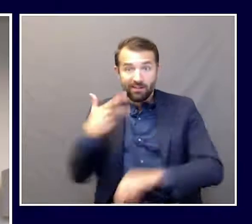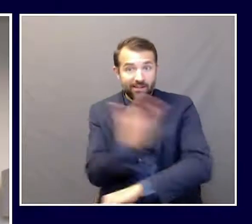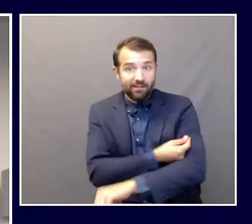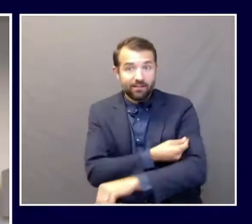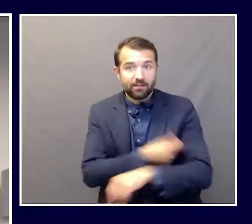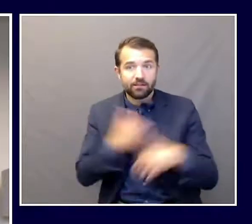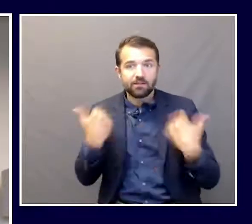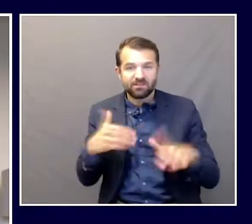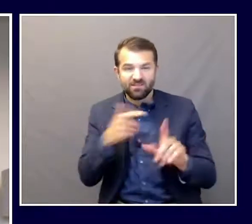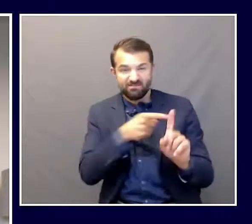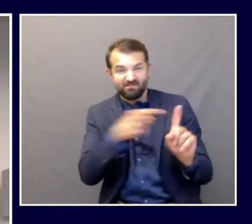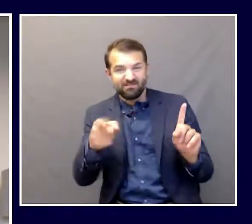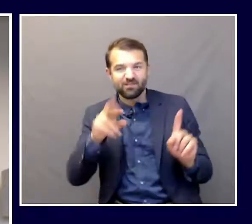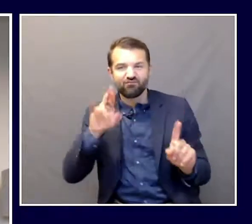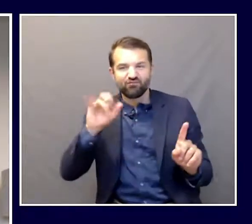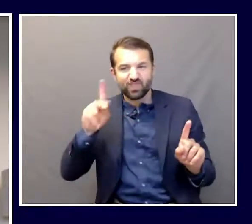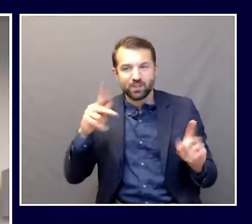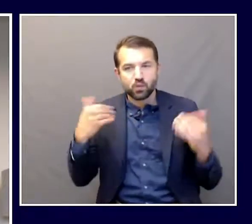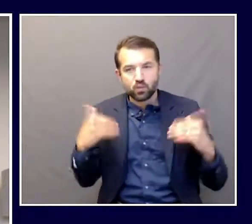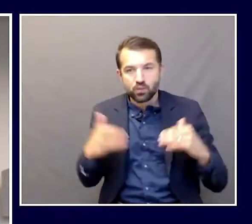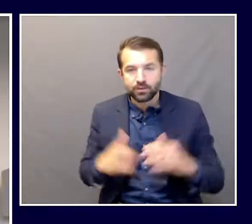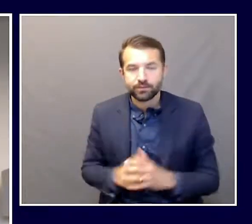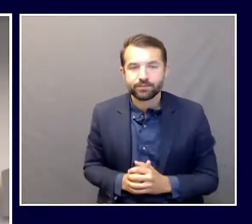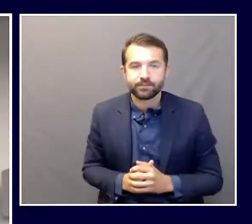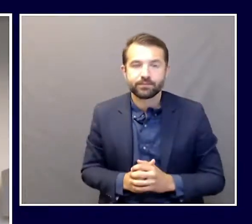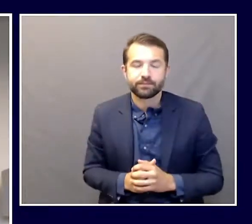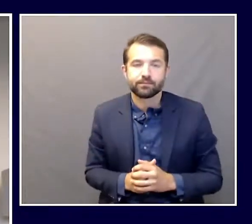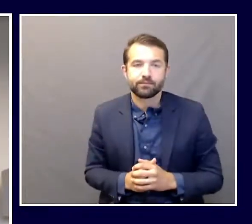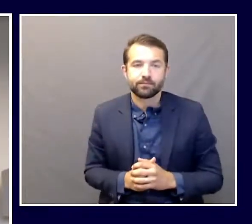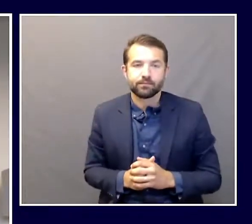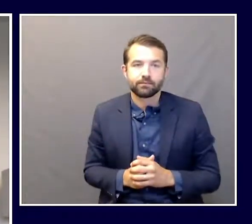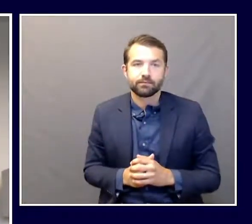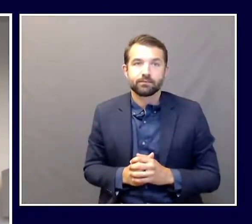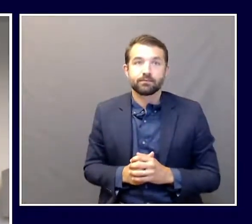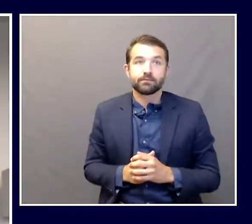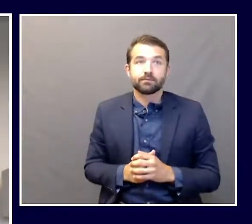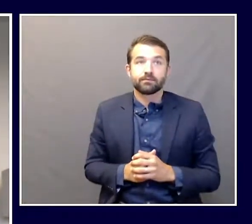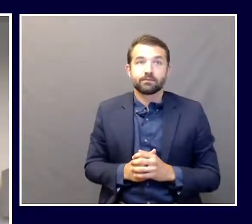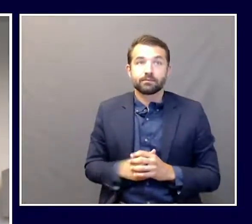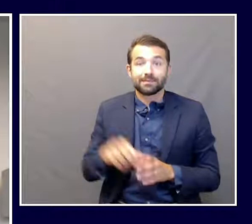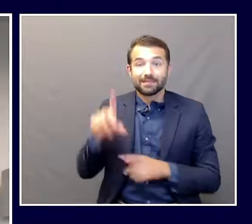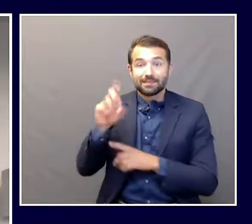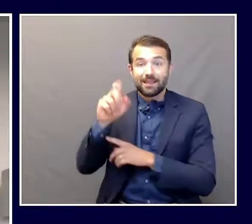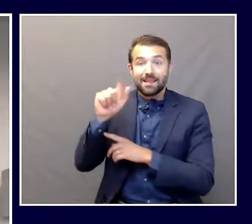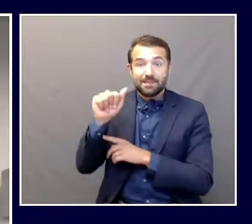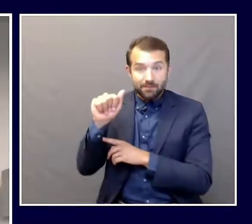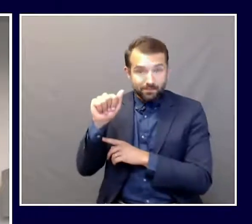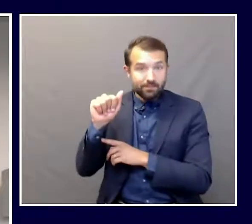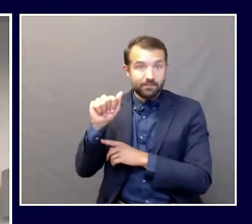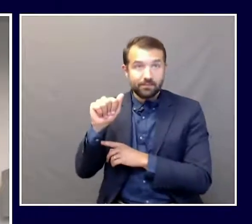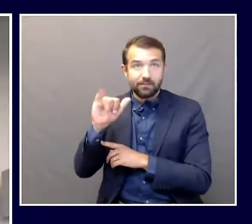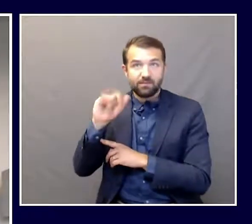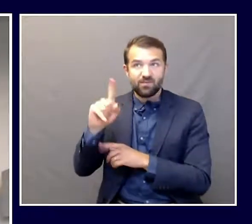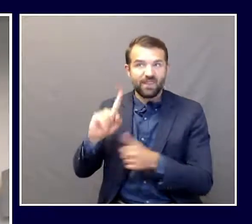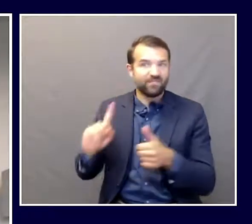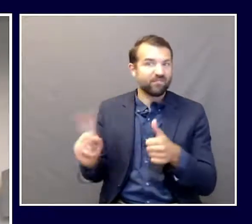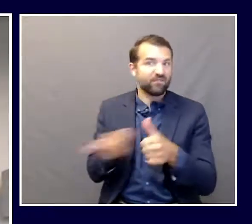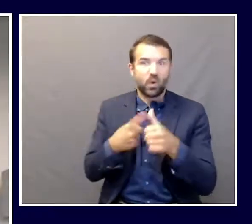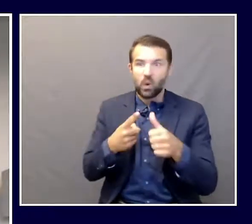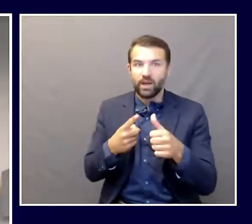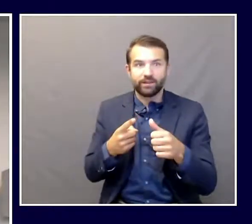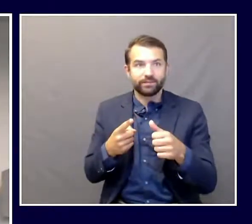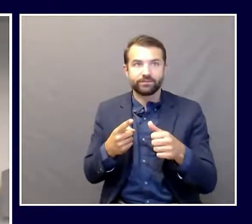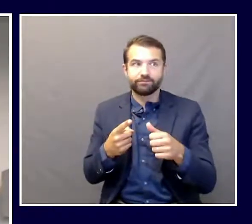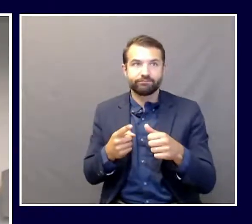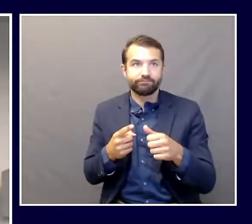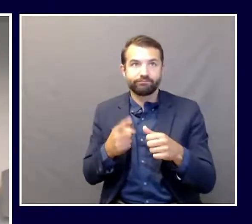risk. In a sense, the Delta variant is really the first post-vaccine